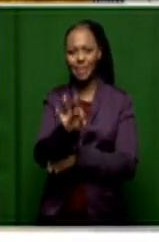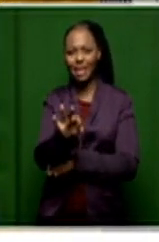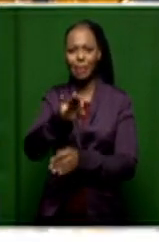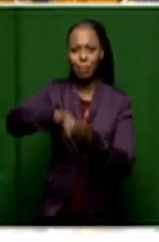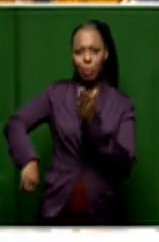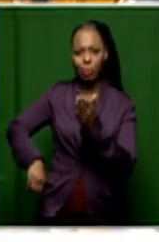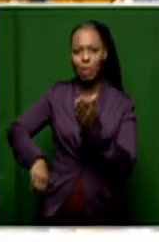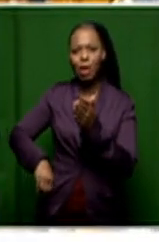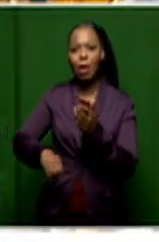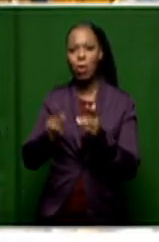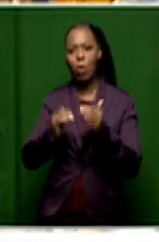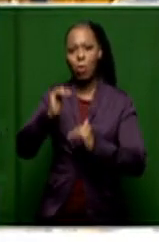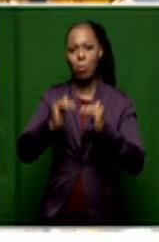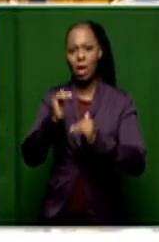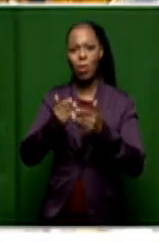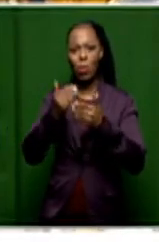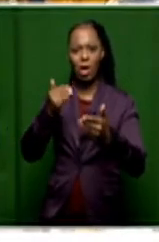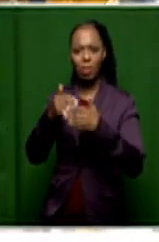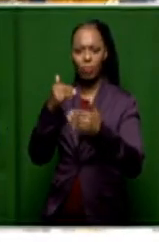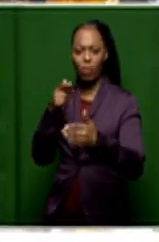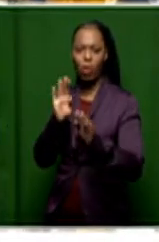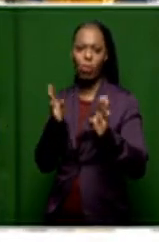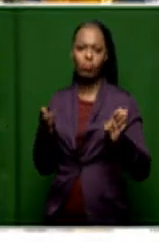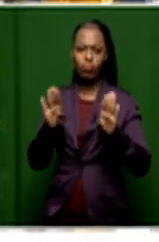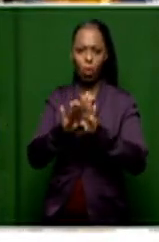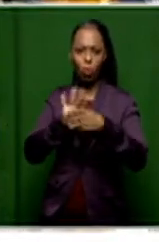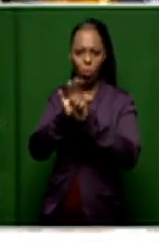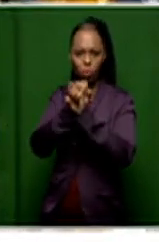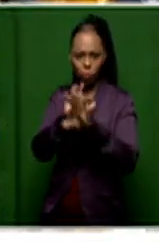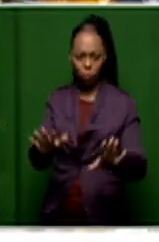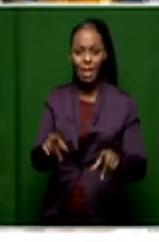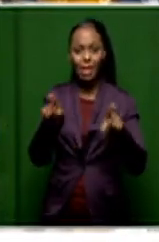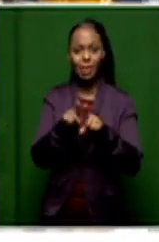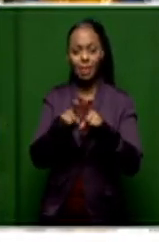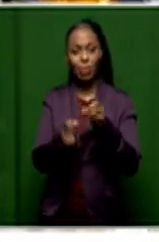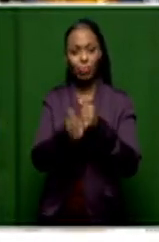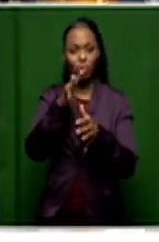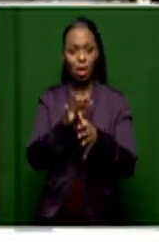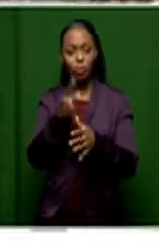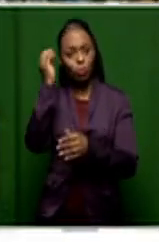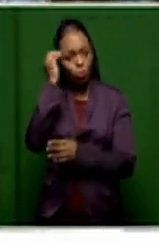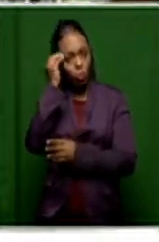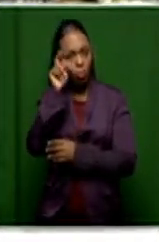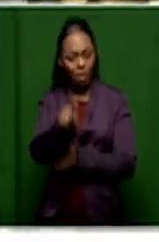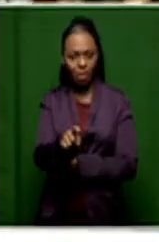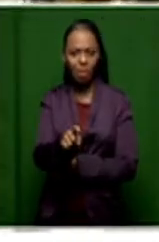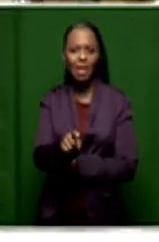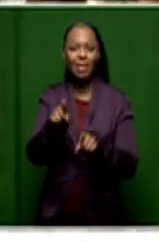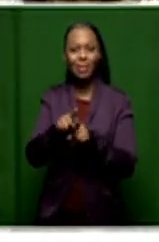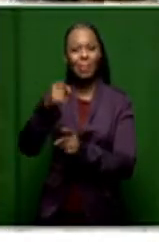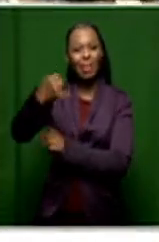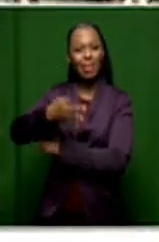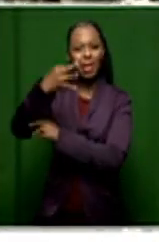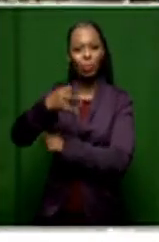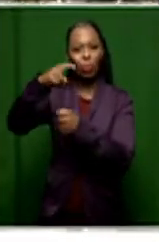it was prior to the onset of the COVID-19 virus. And then it's also important to realize that even in the third quarter of